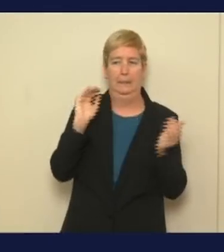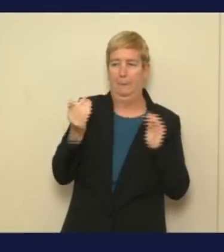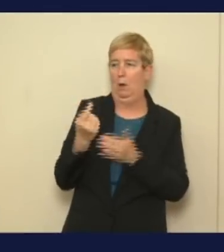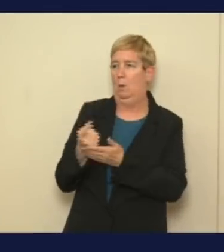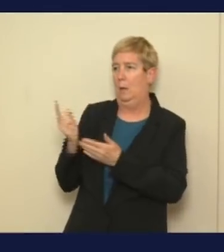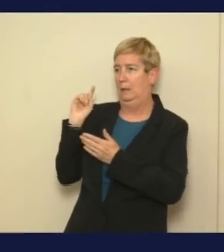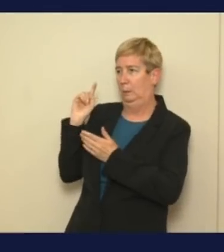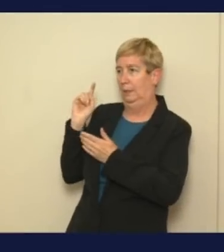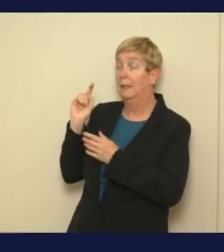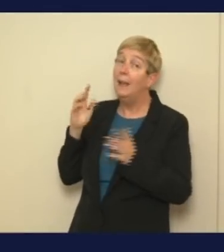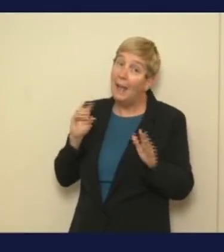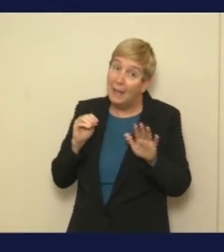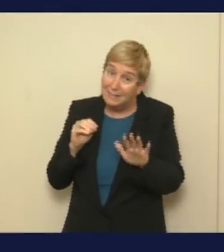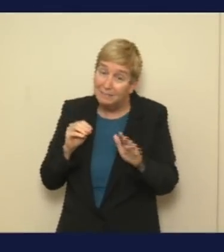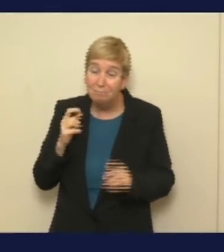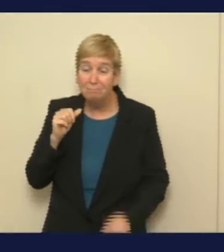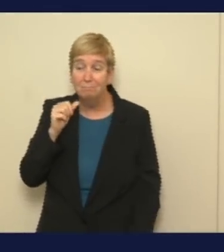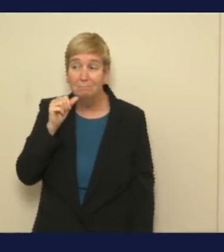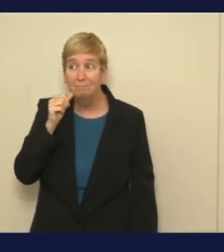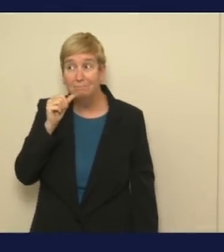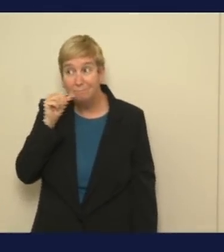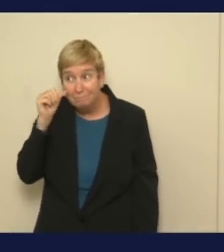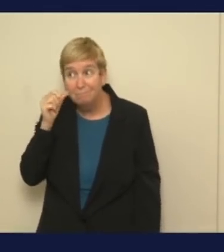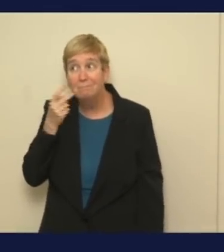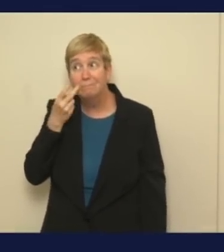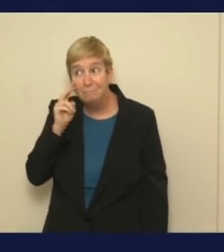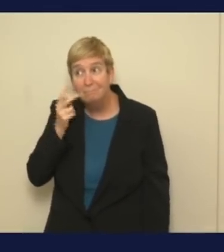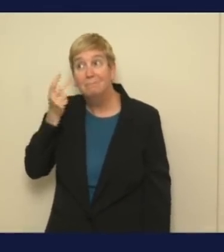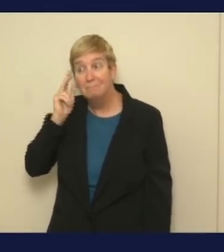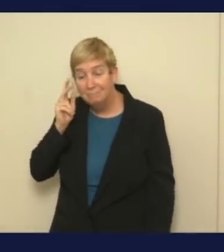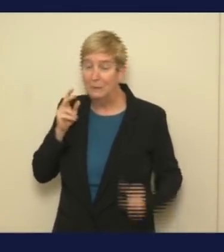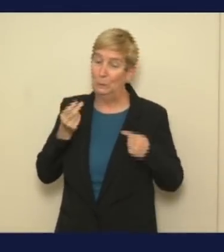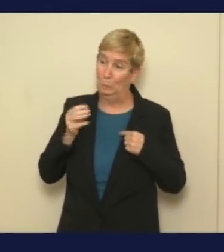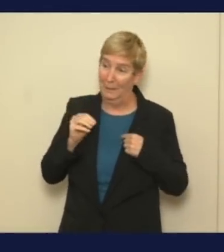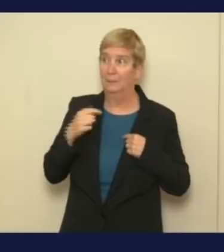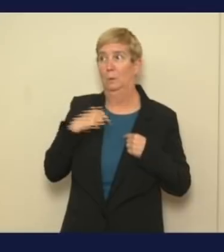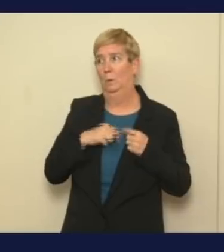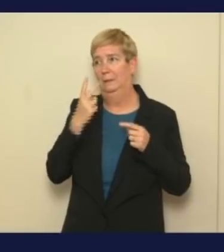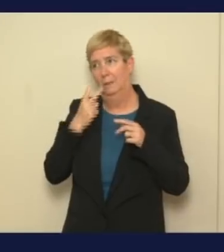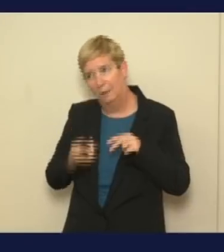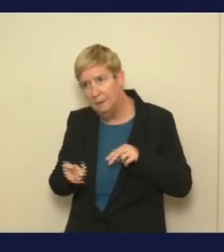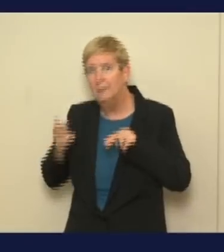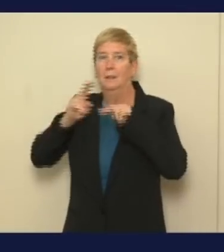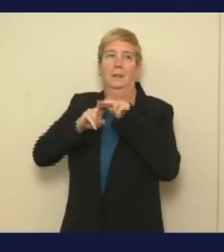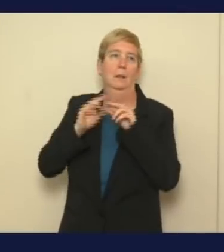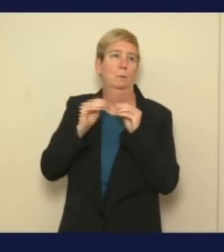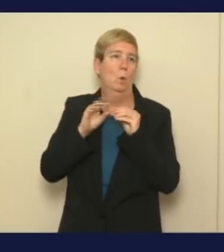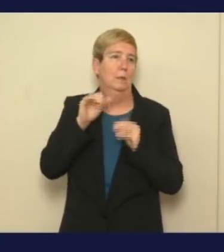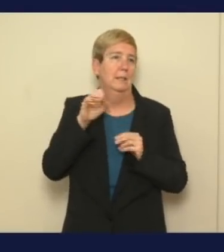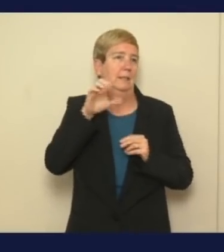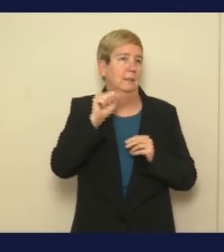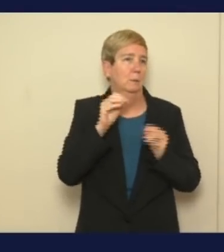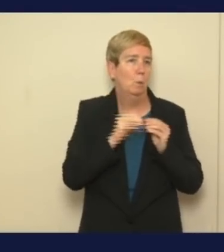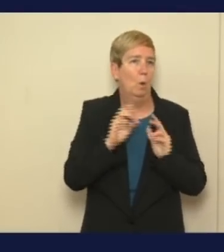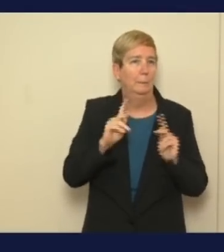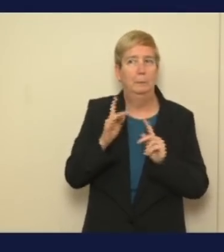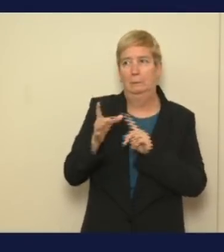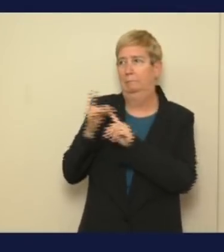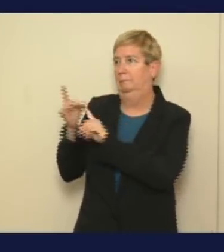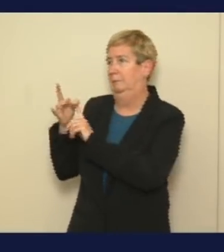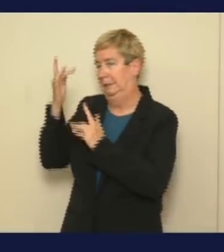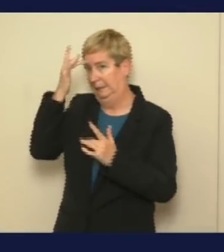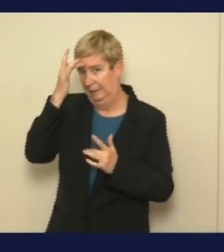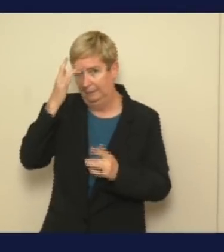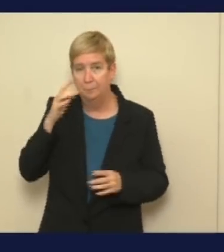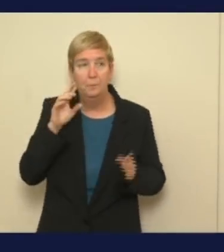last several days in New Mexico, we're one of those states seeing an increase in cases. Dr. Fauci's warning to